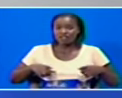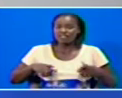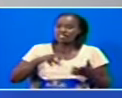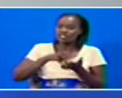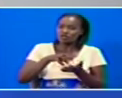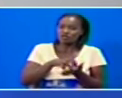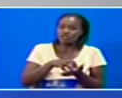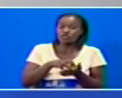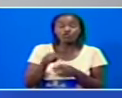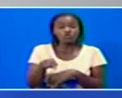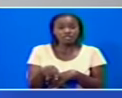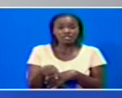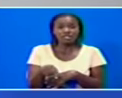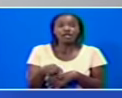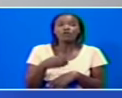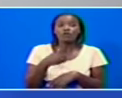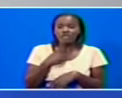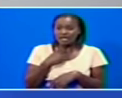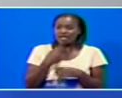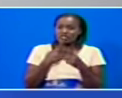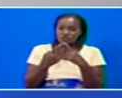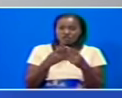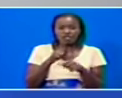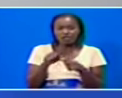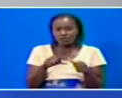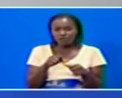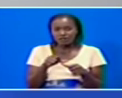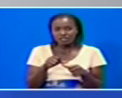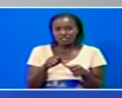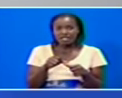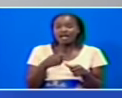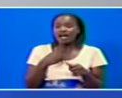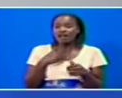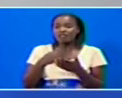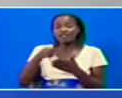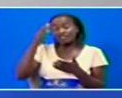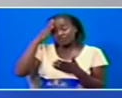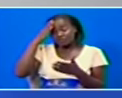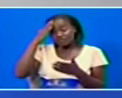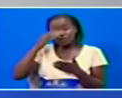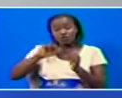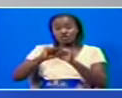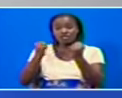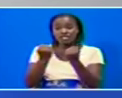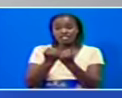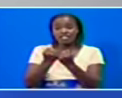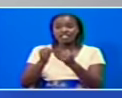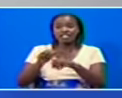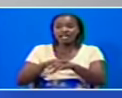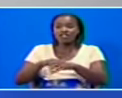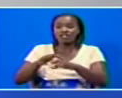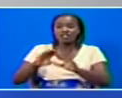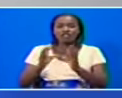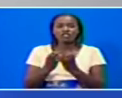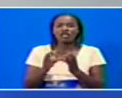conditions. Today, we are talking about setting up a knowledge society on the African continent. How can we have a community